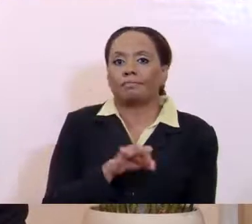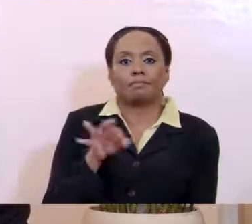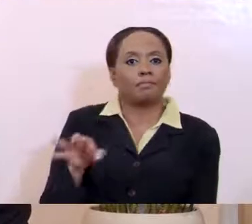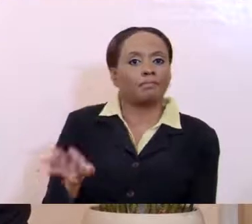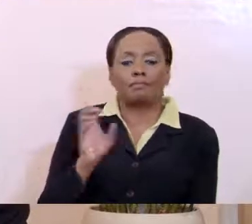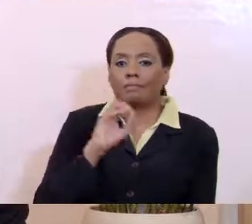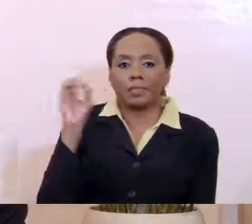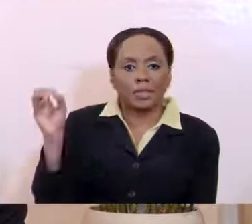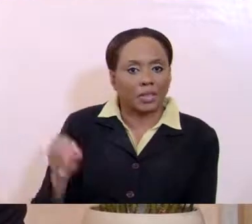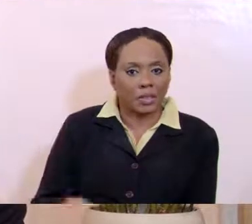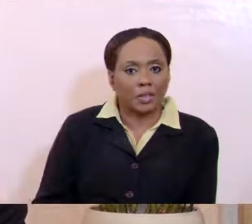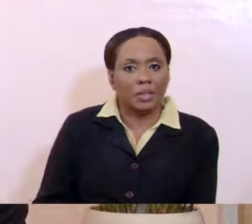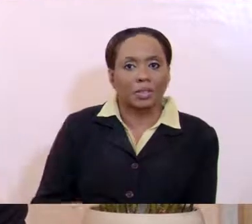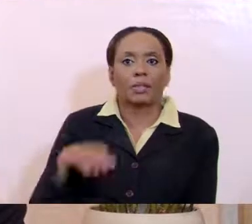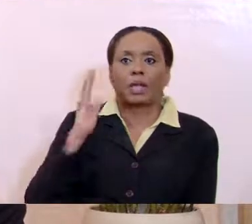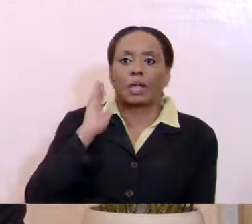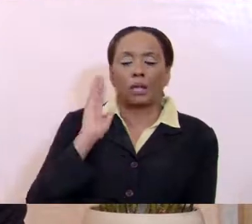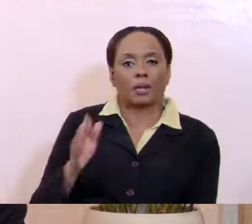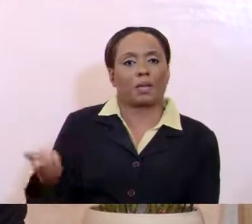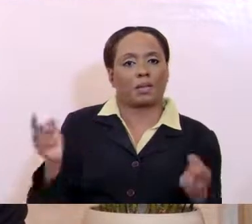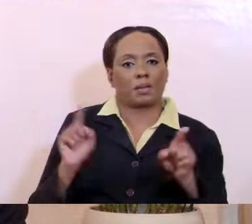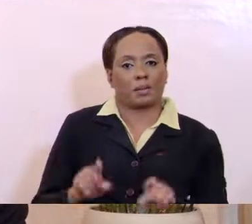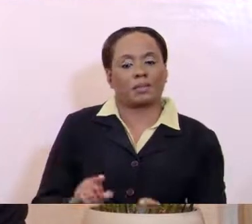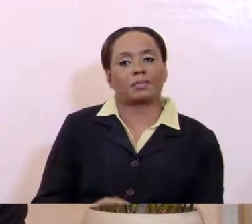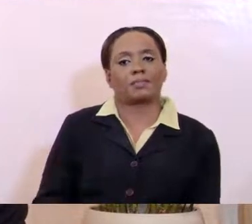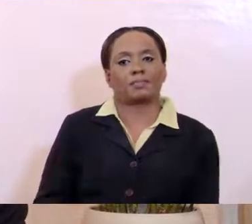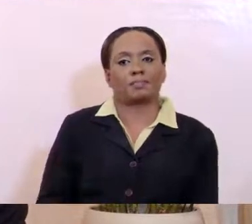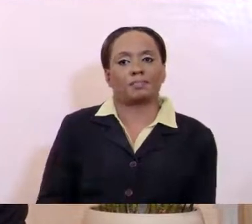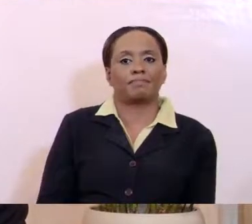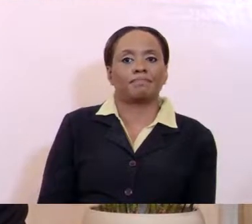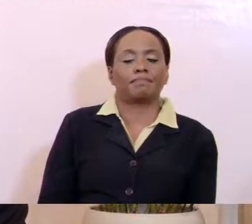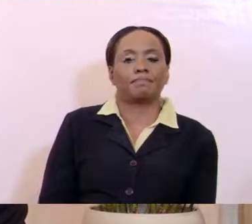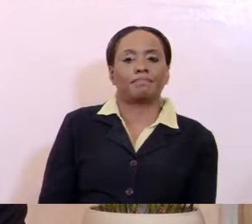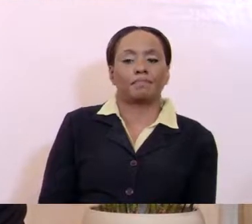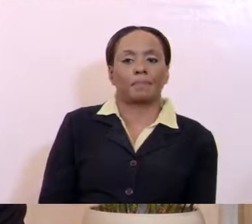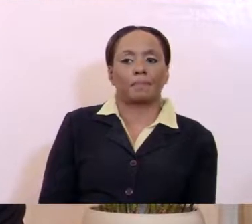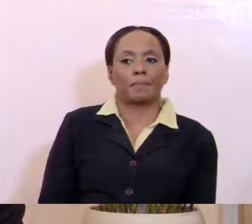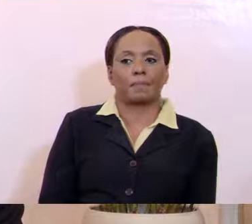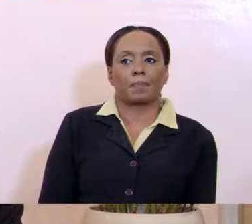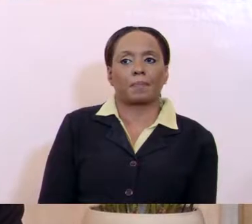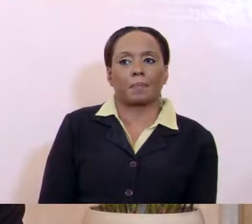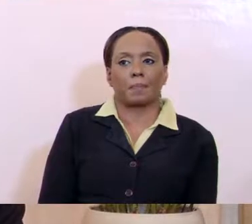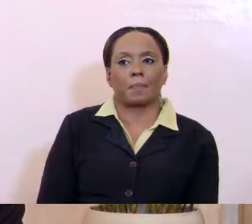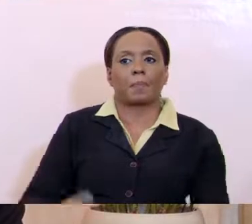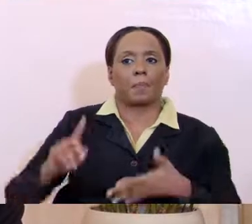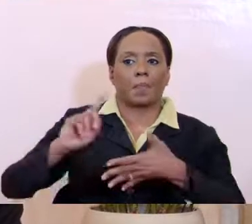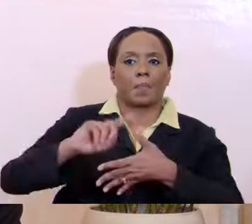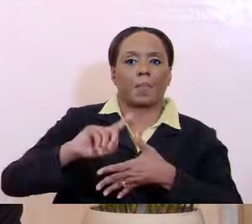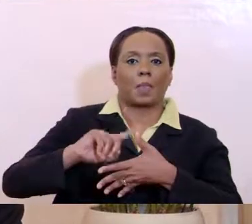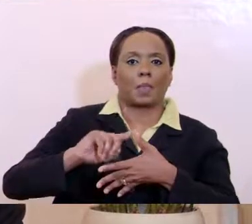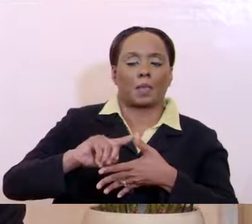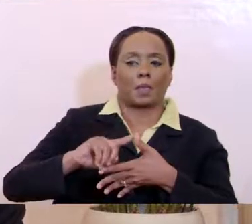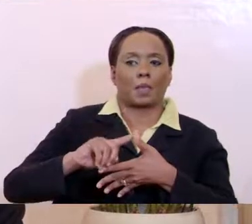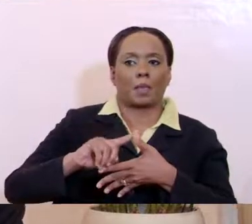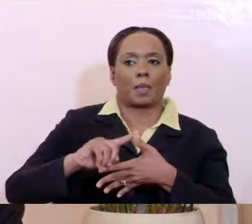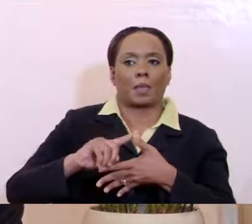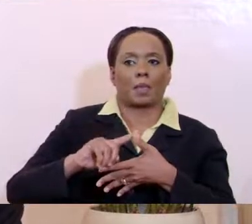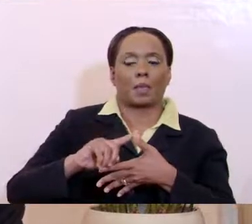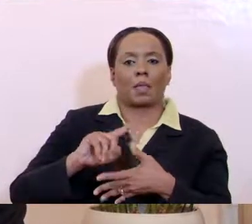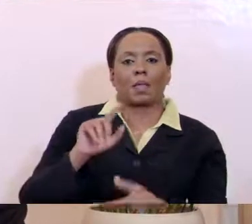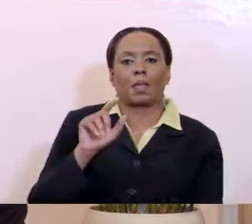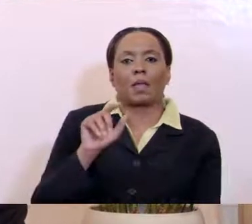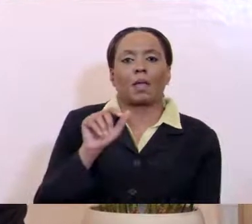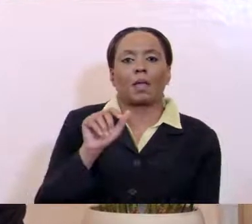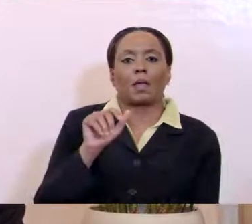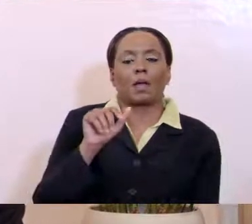of what we are going to be doing. So appliance stores will be allowed to operate with